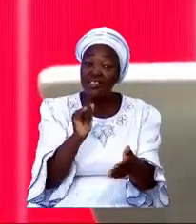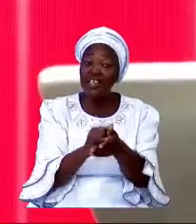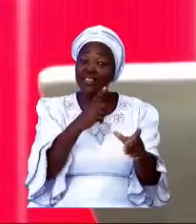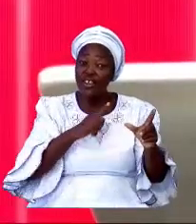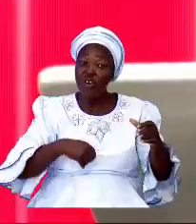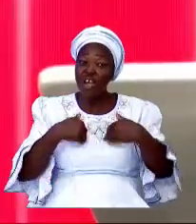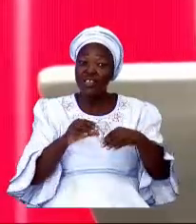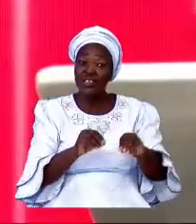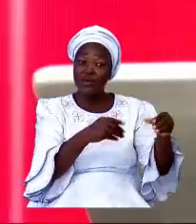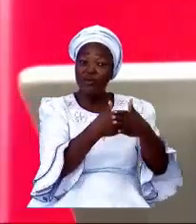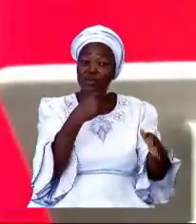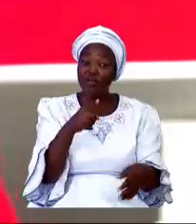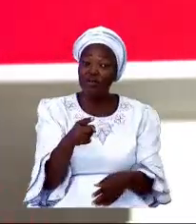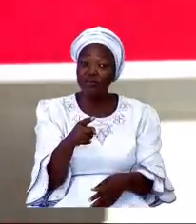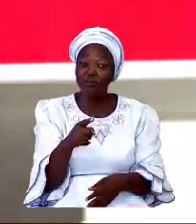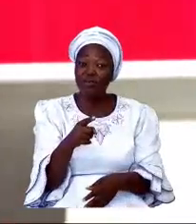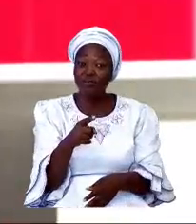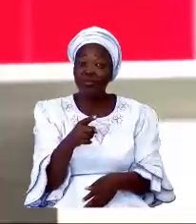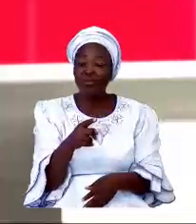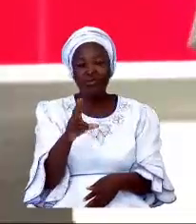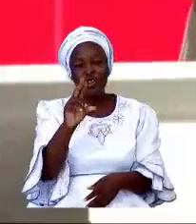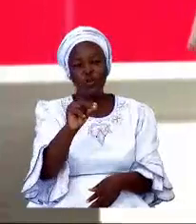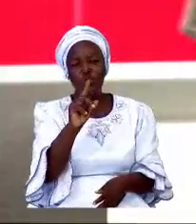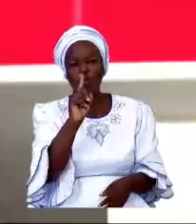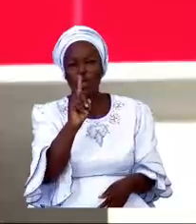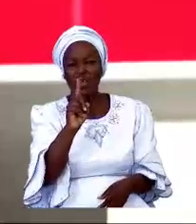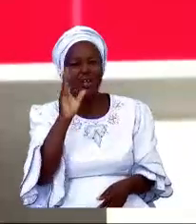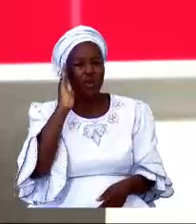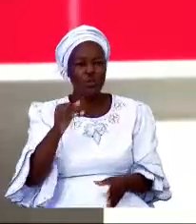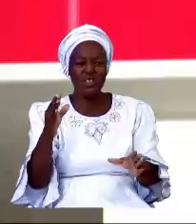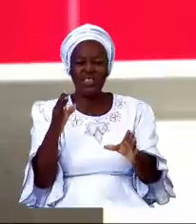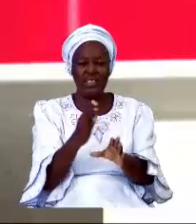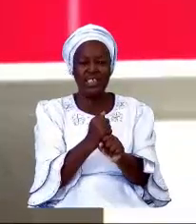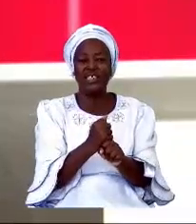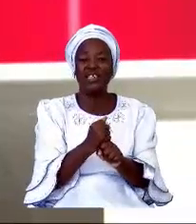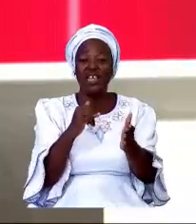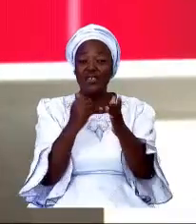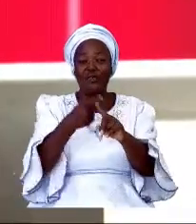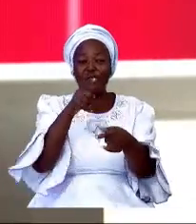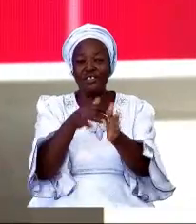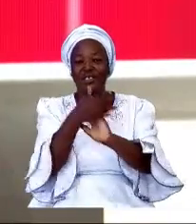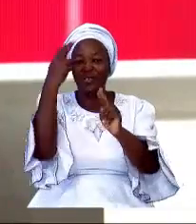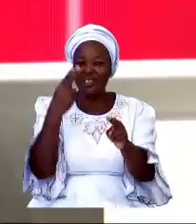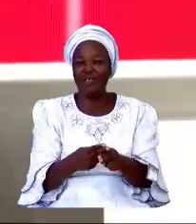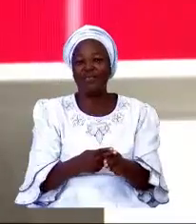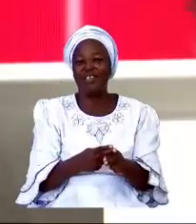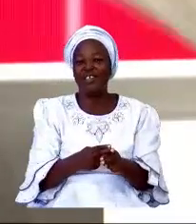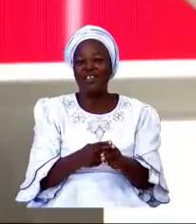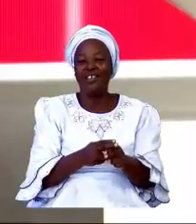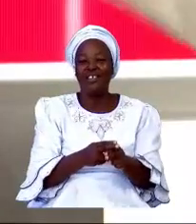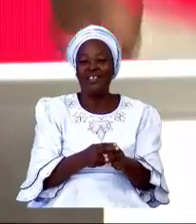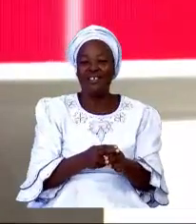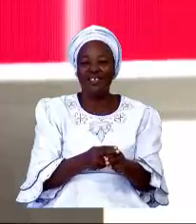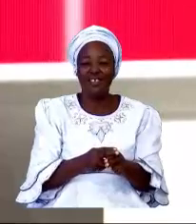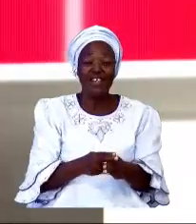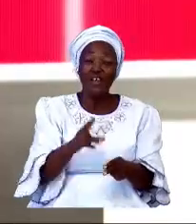gone. Yeah. This race that the Lord has set before you, nobody will take the